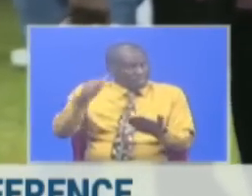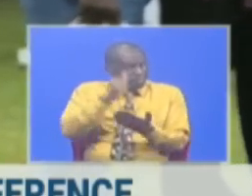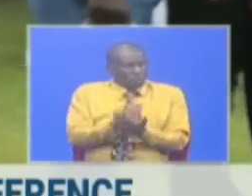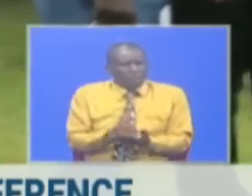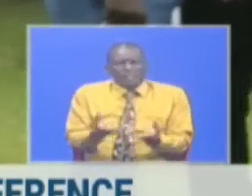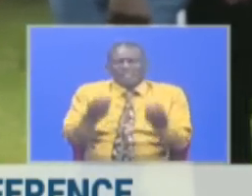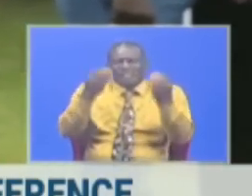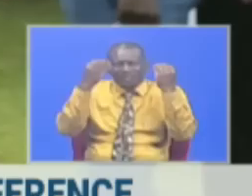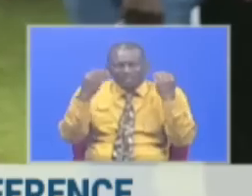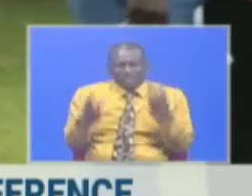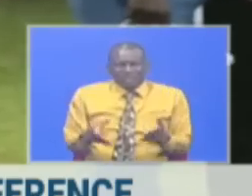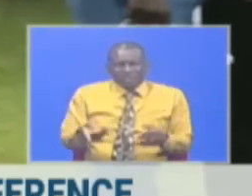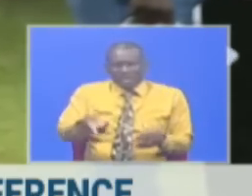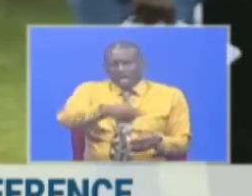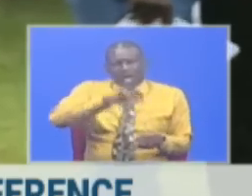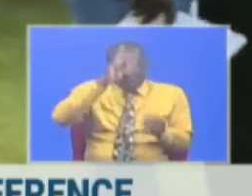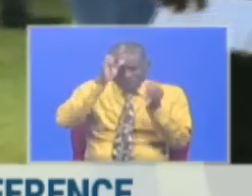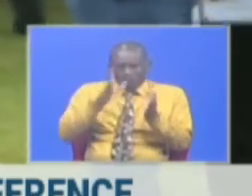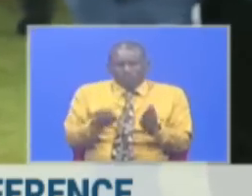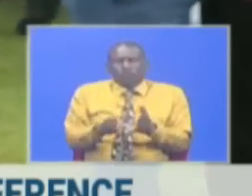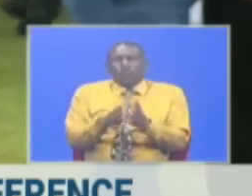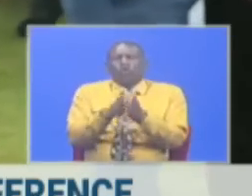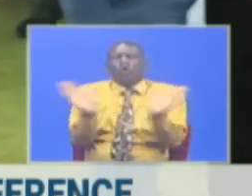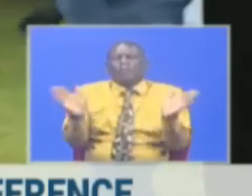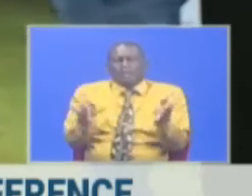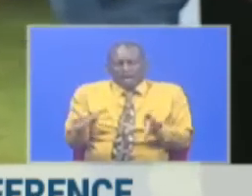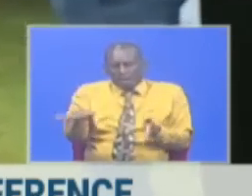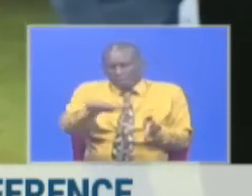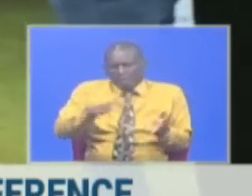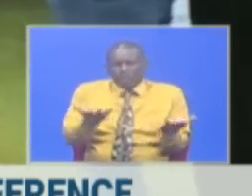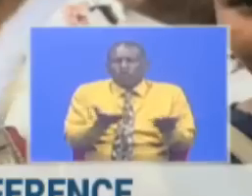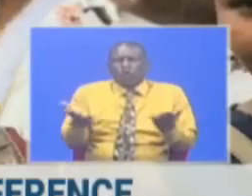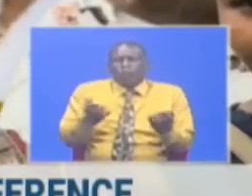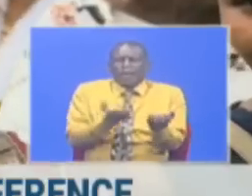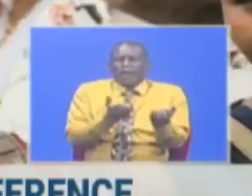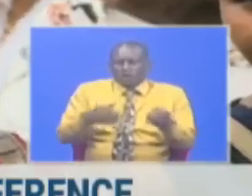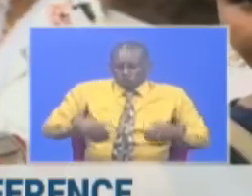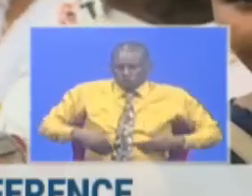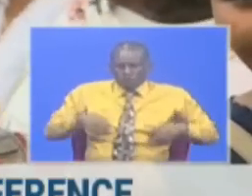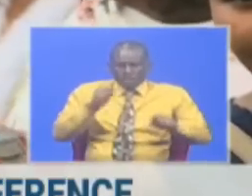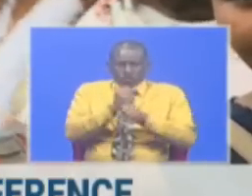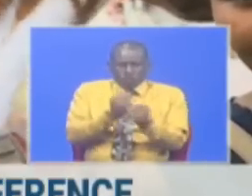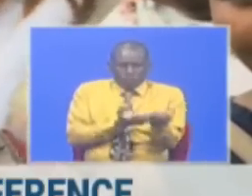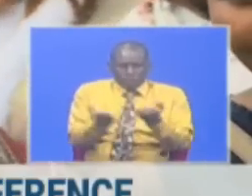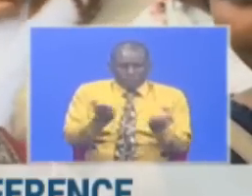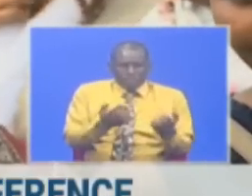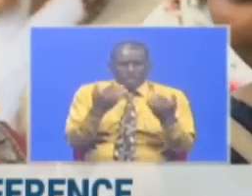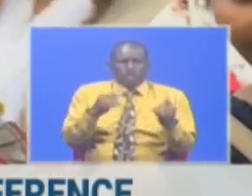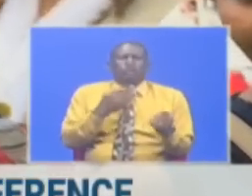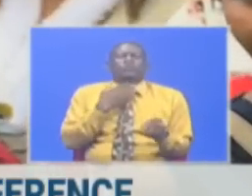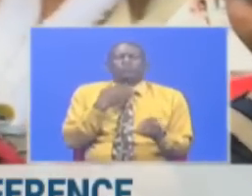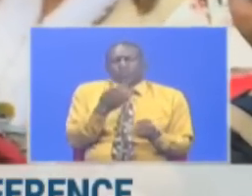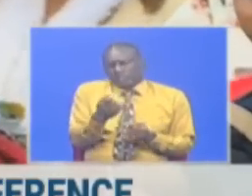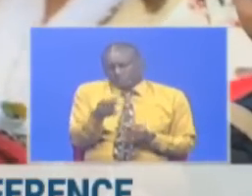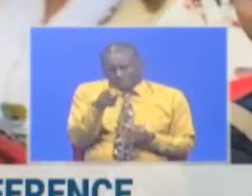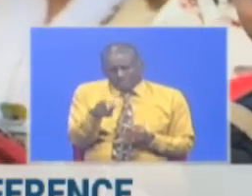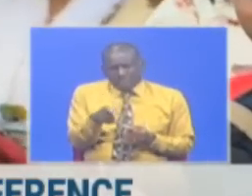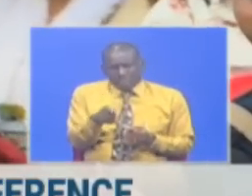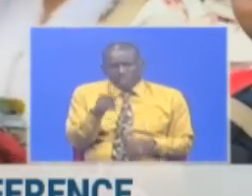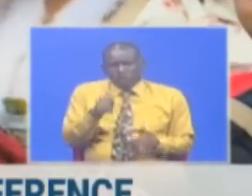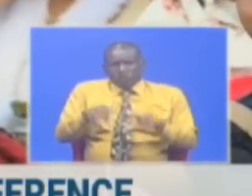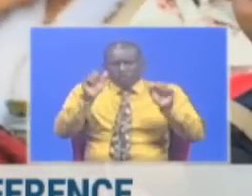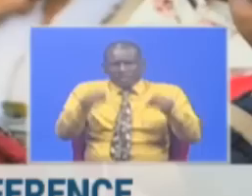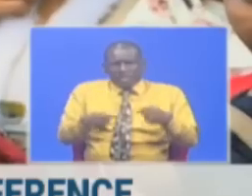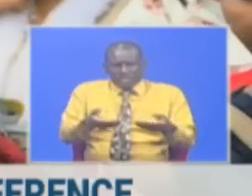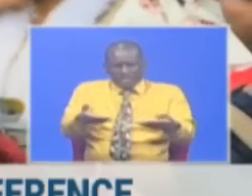Our government is supposed to open a place where by vijana wanaweza fanya biashara. Sasa tulikuwa tunataka pesa ile inaweza